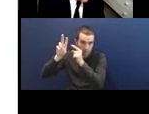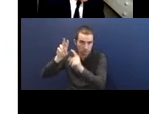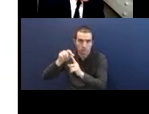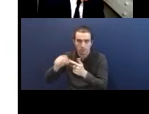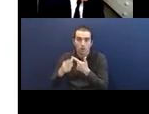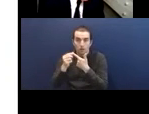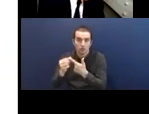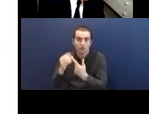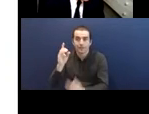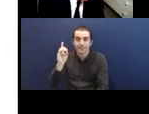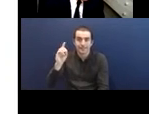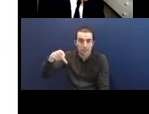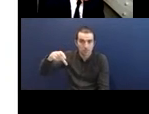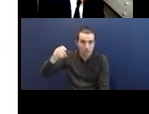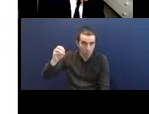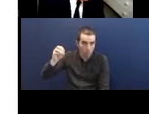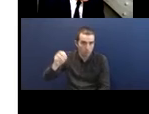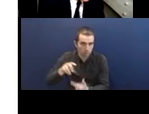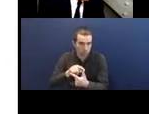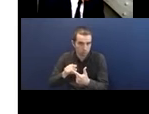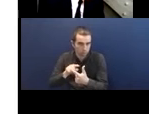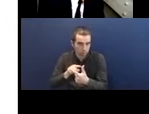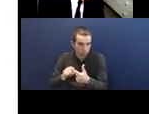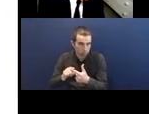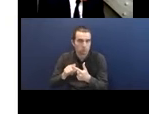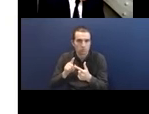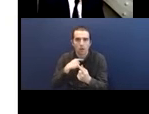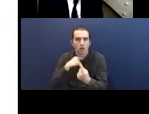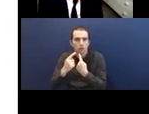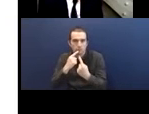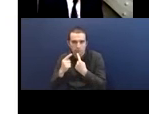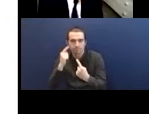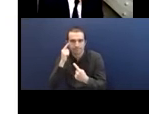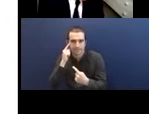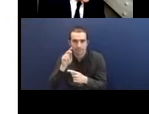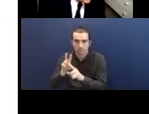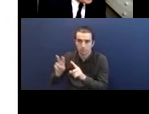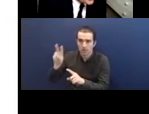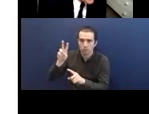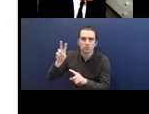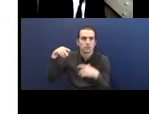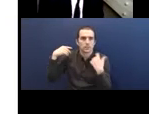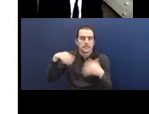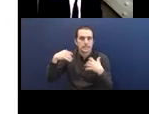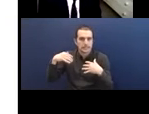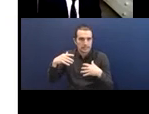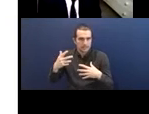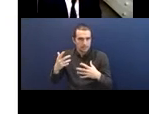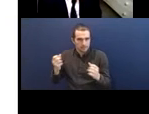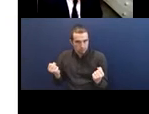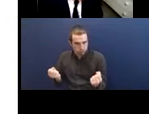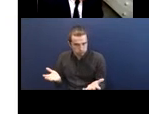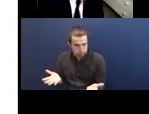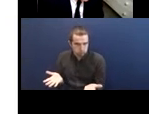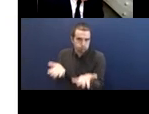of parents and young learners with learning difficulties. And it's interesting that that's usually the group that's most excluded, yet the